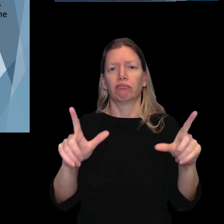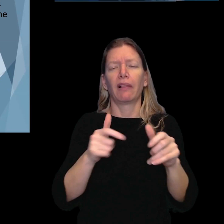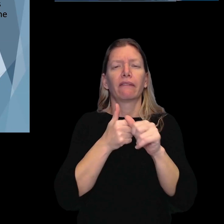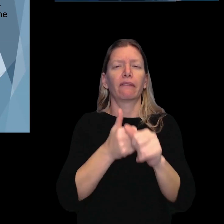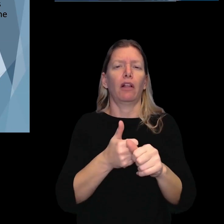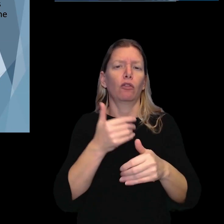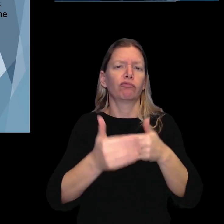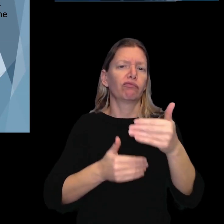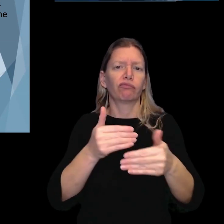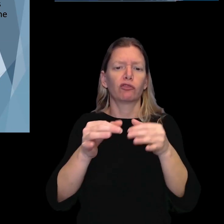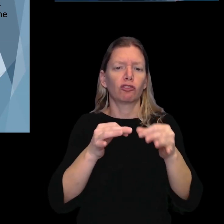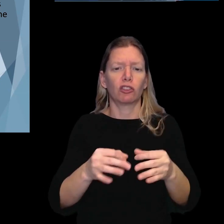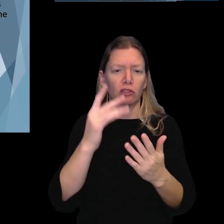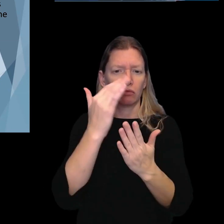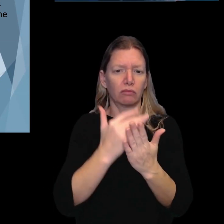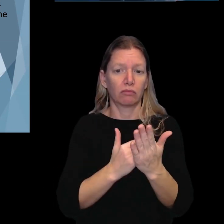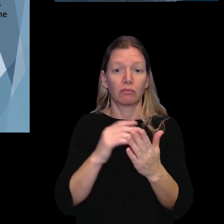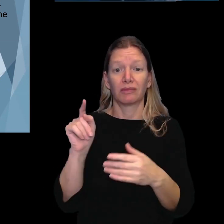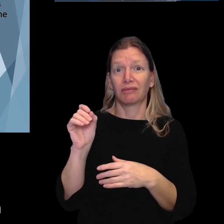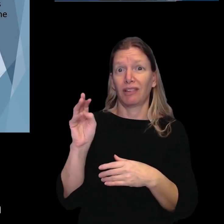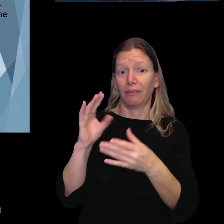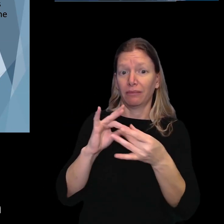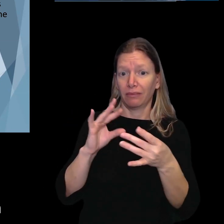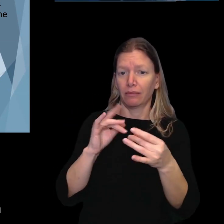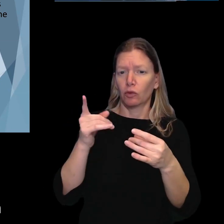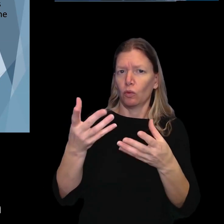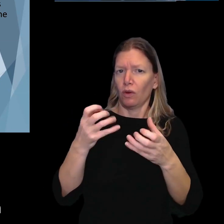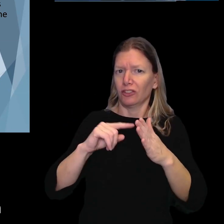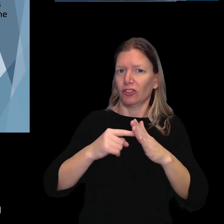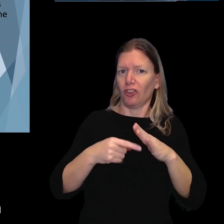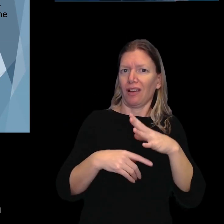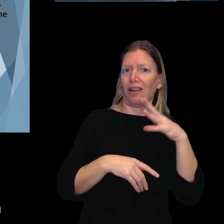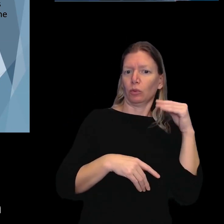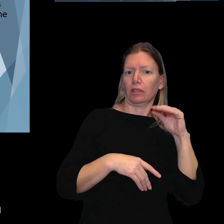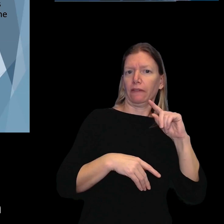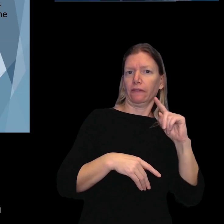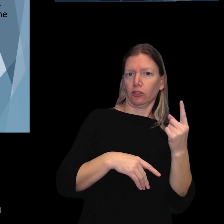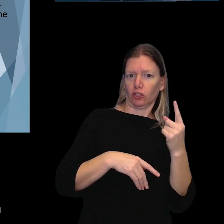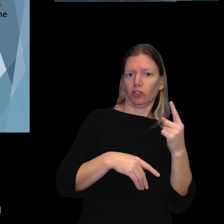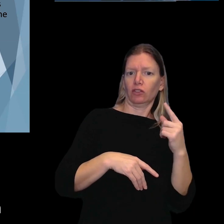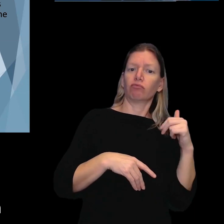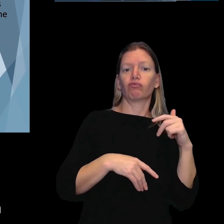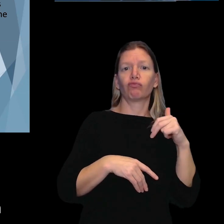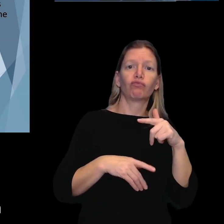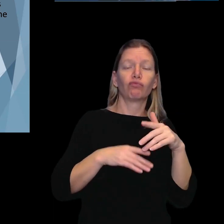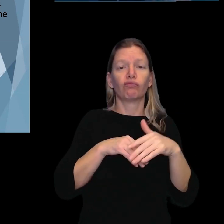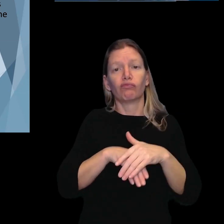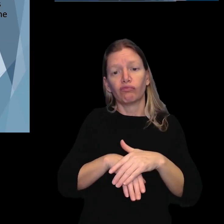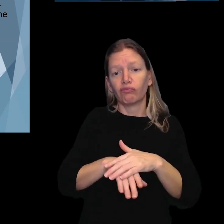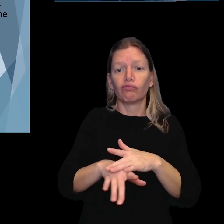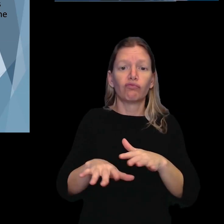phone, and follow the directions. And like Tom said, you want to start on the outside and work your way